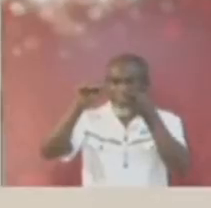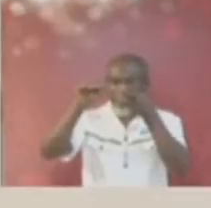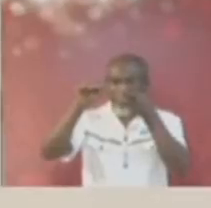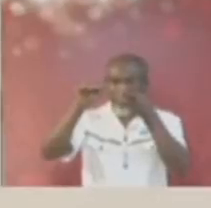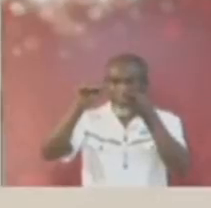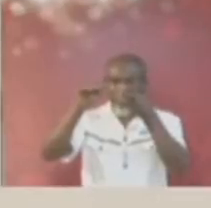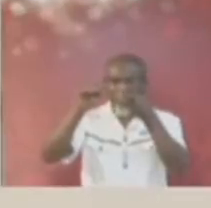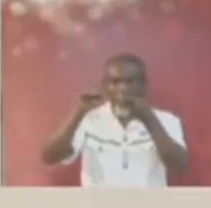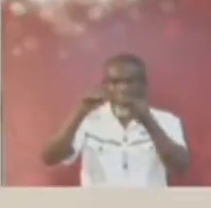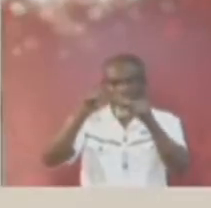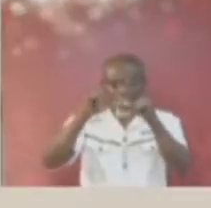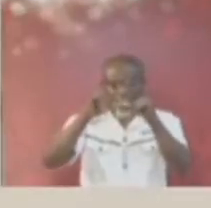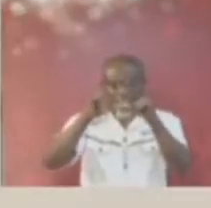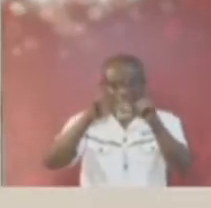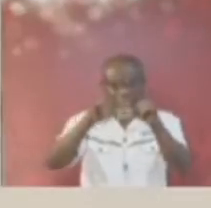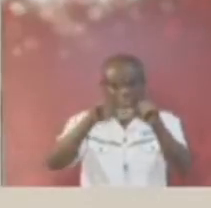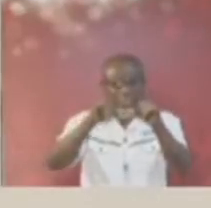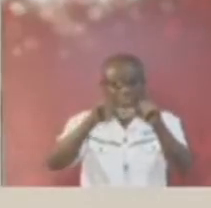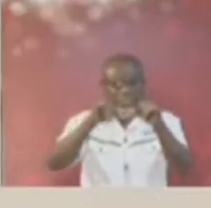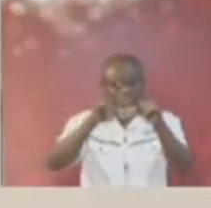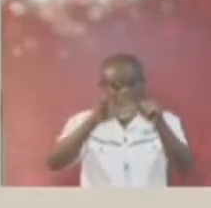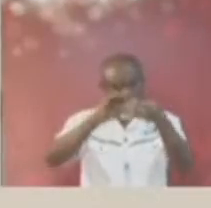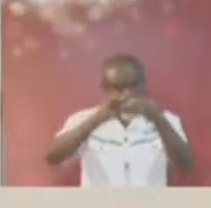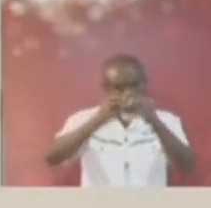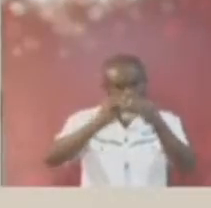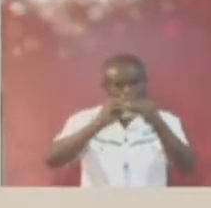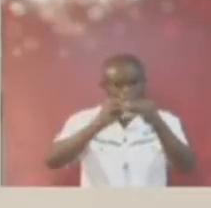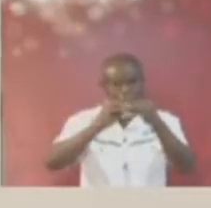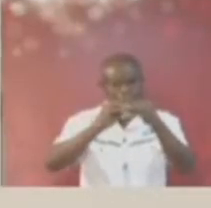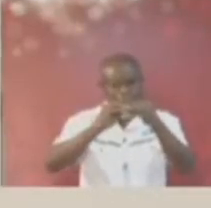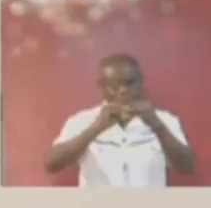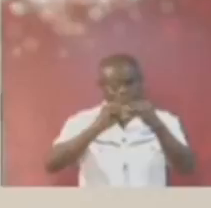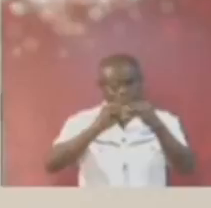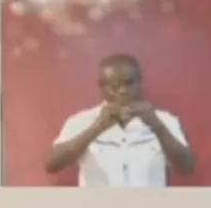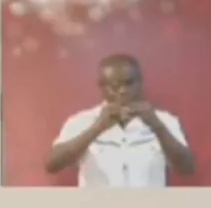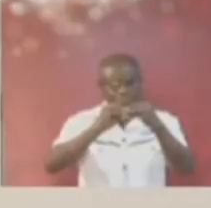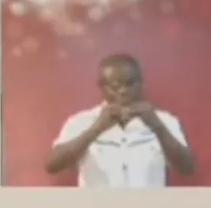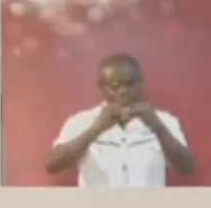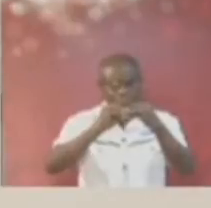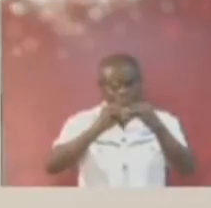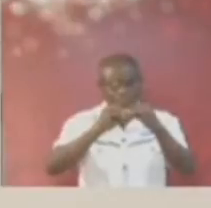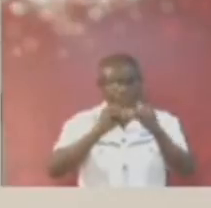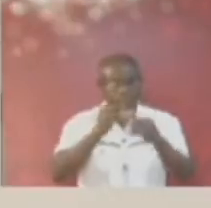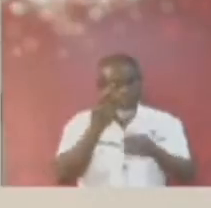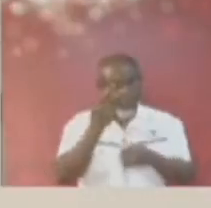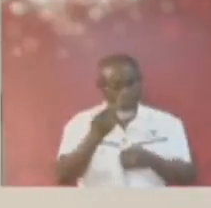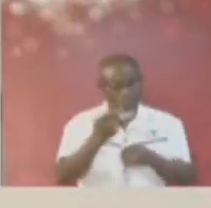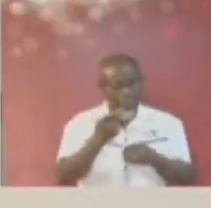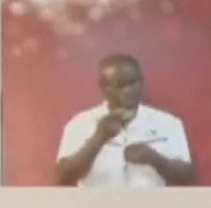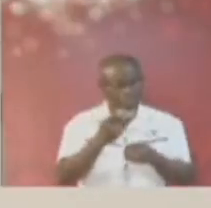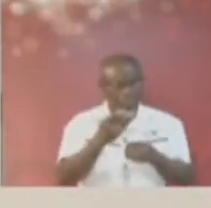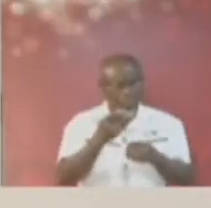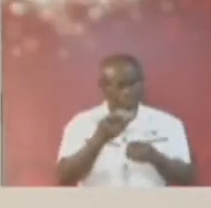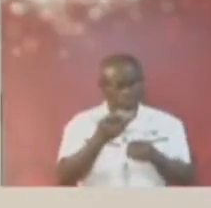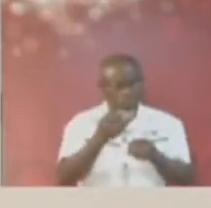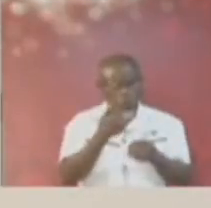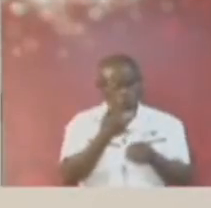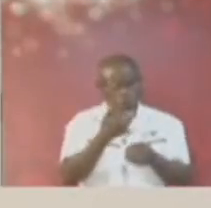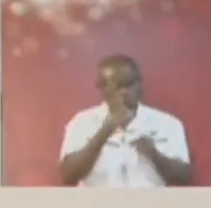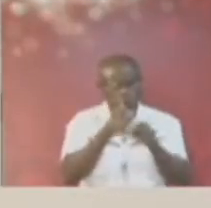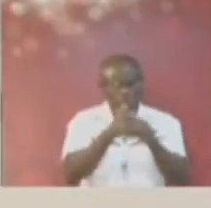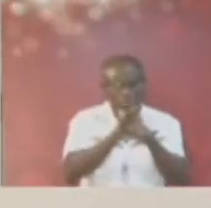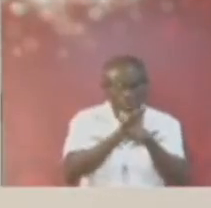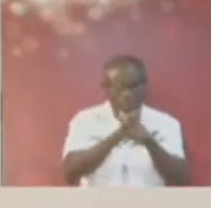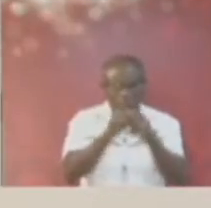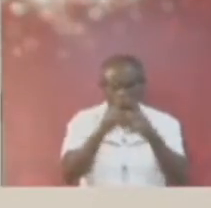average of high teens to low 20s in terms of numbers of new cases per day. In terms of the